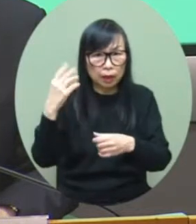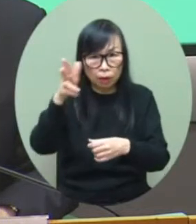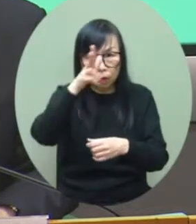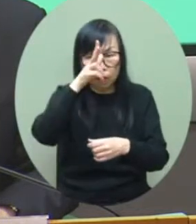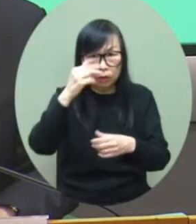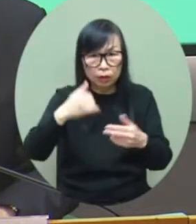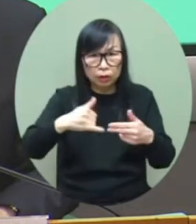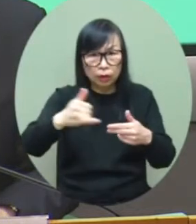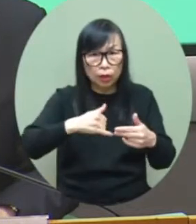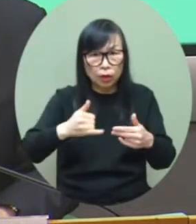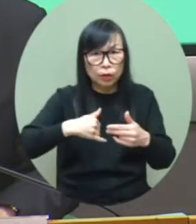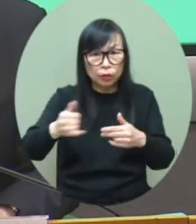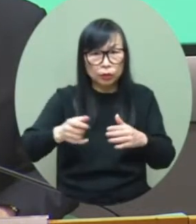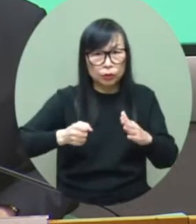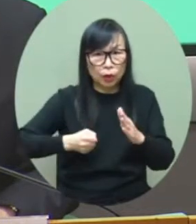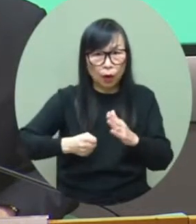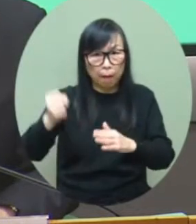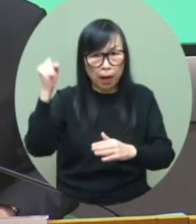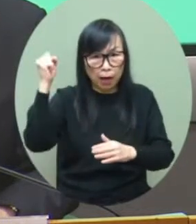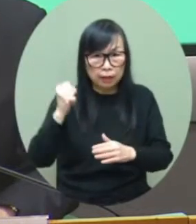it will resume